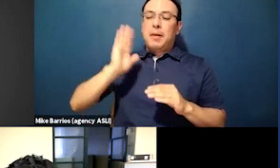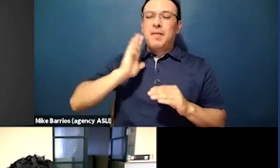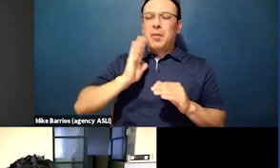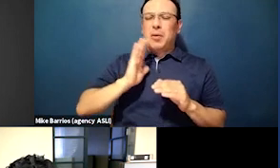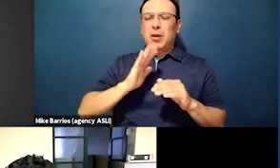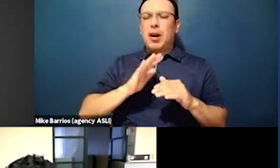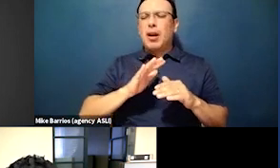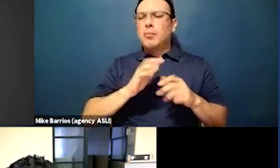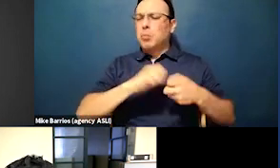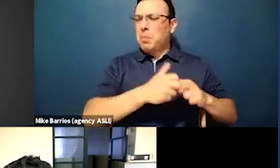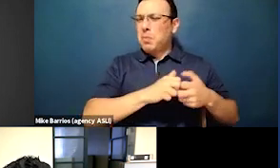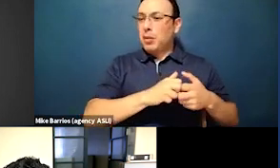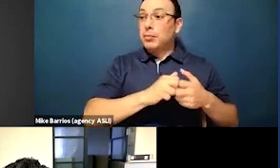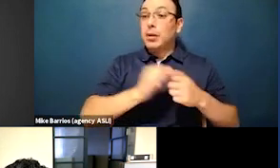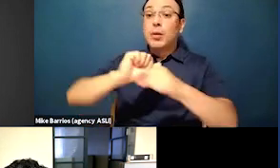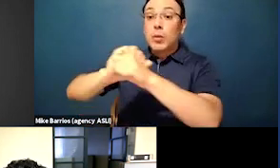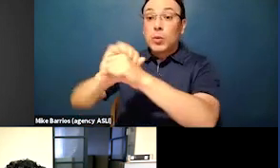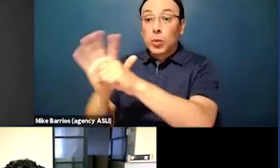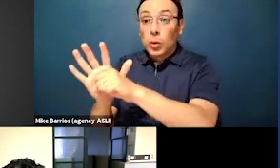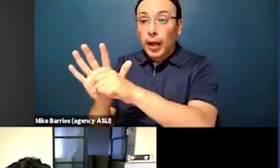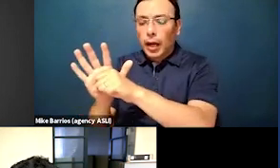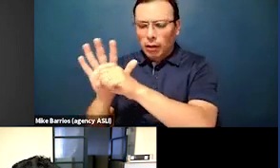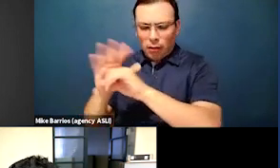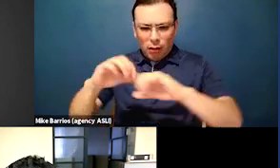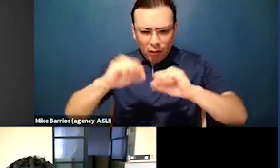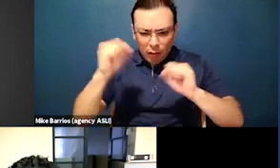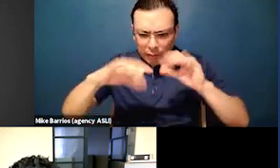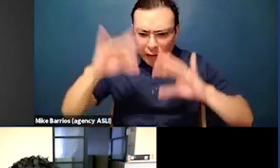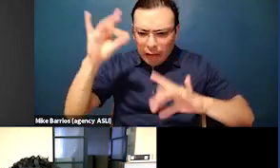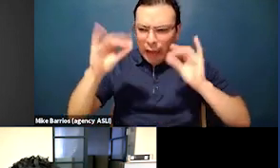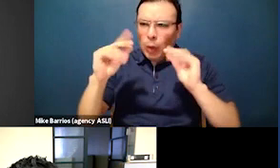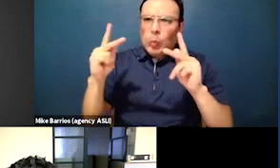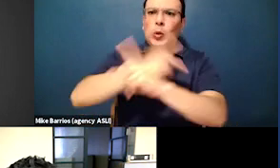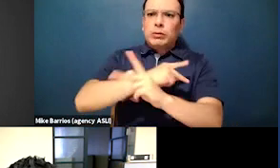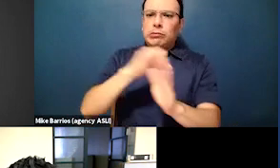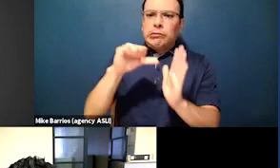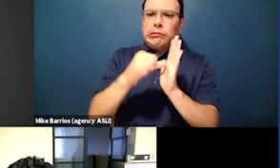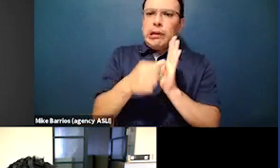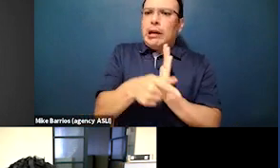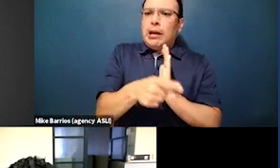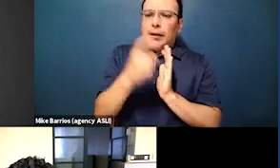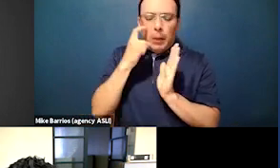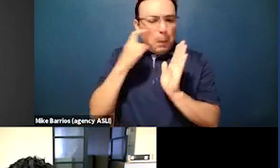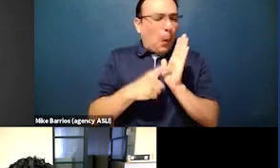One thing that came about from these community calls, as Arthur was mentioning, we were receiving